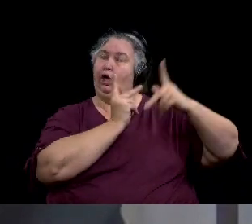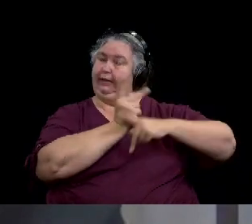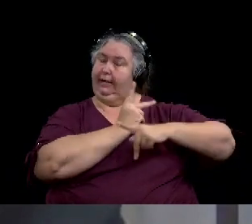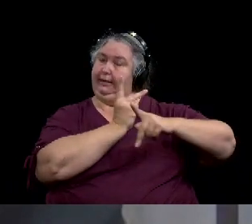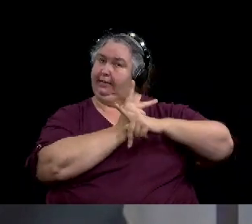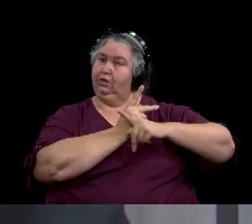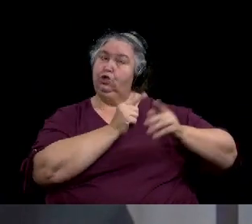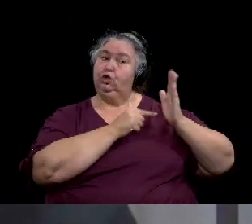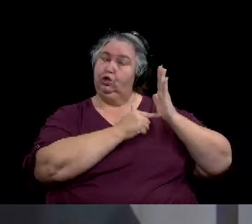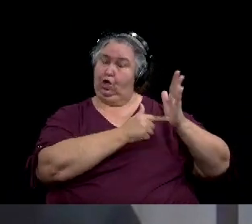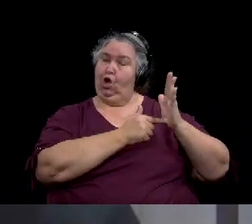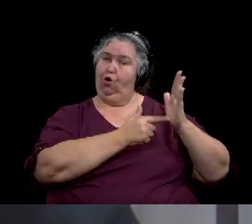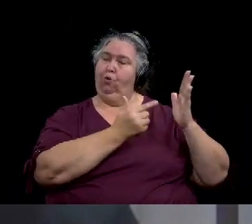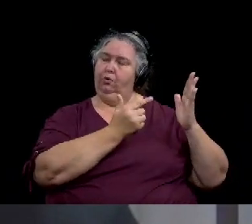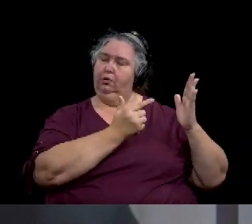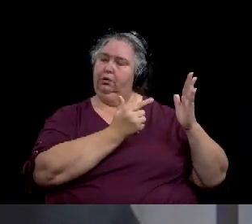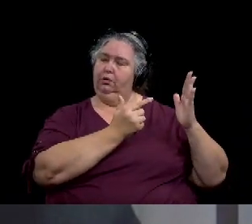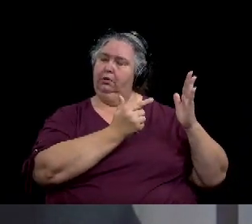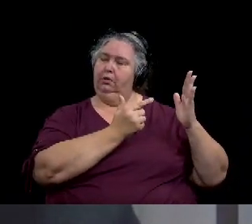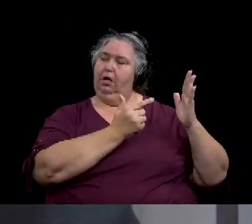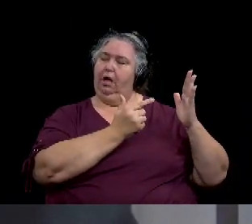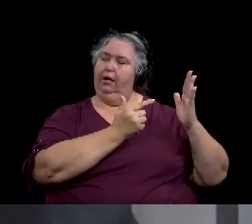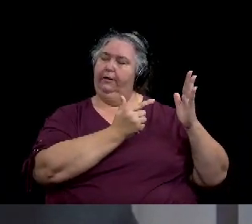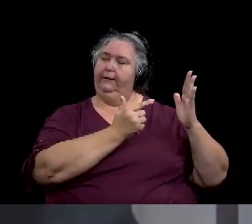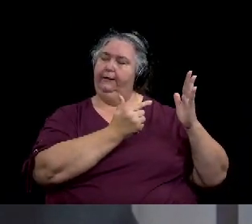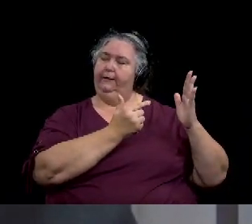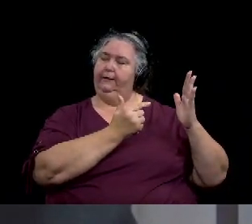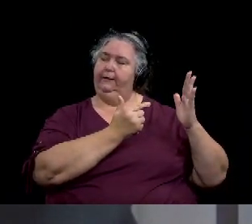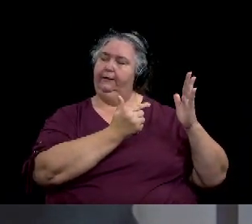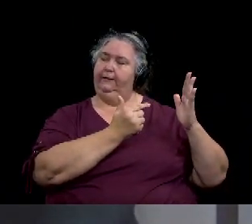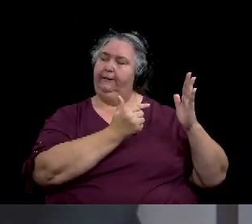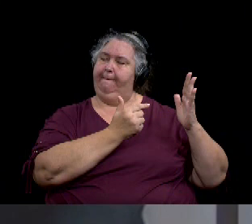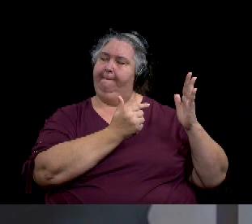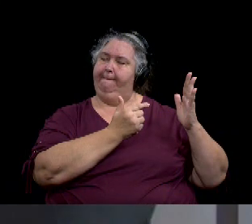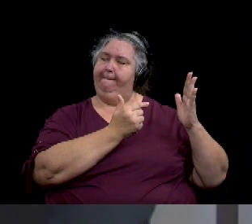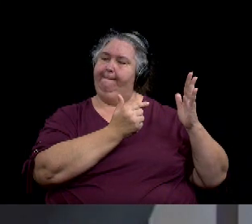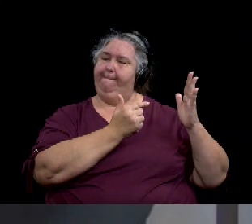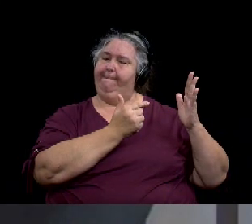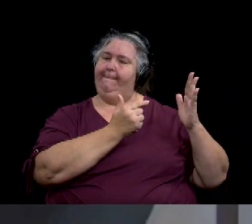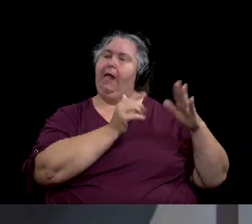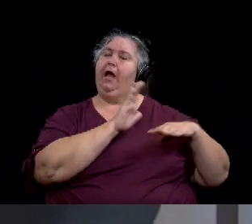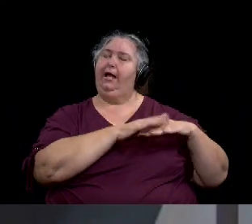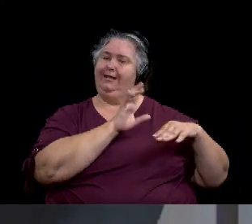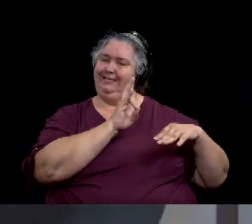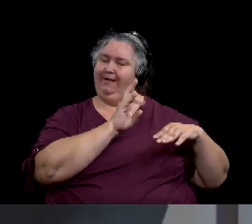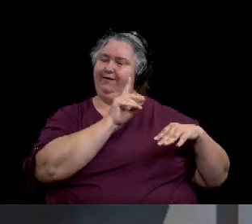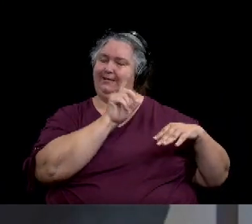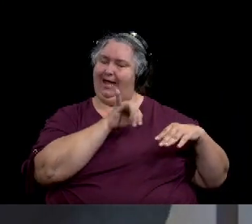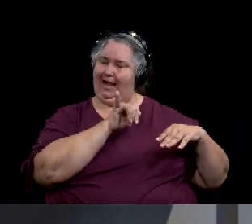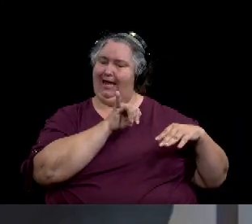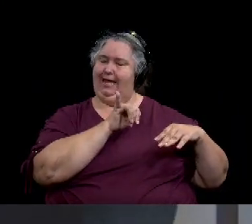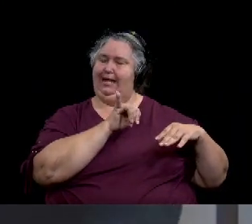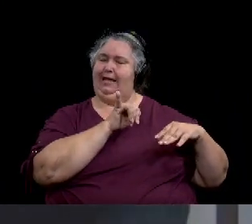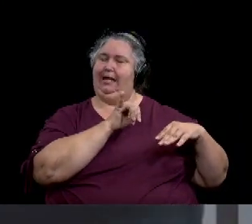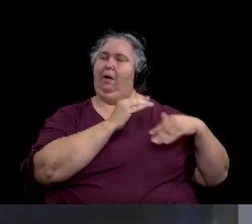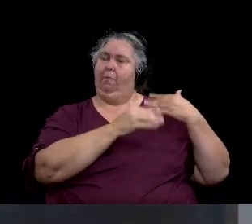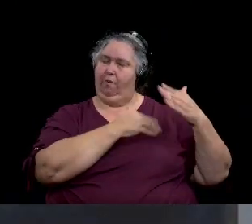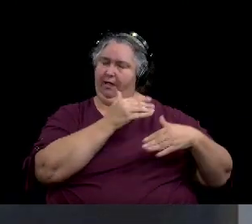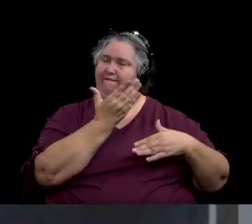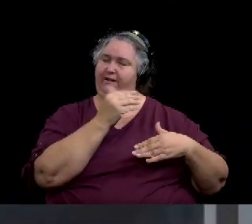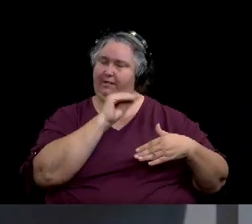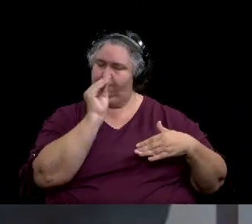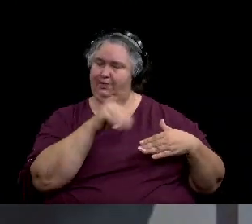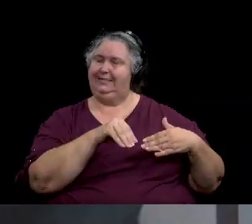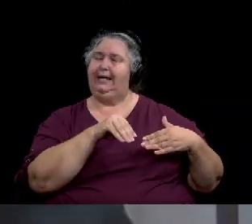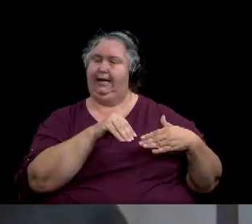calculations show that we exceeded on a 7-day rolling average 15% of our